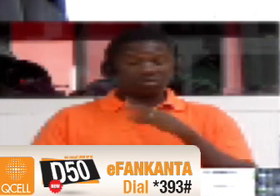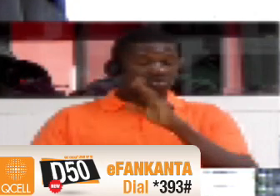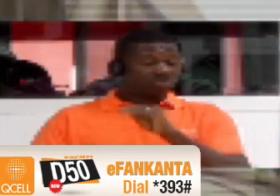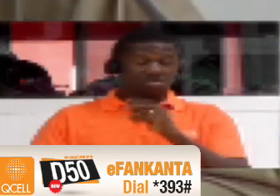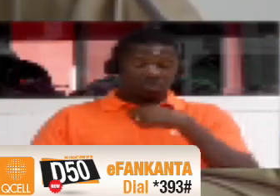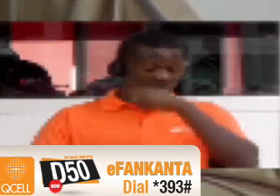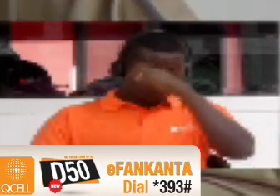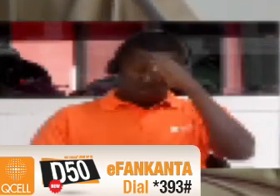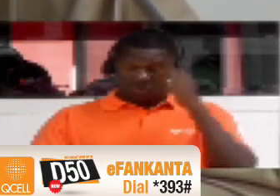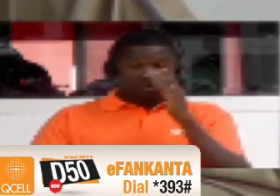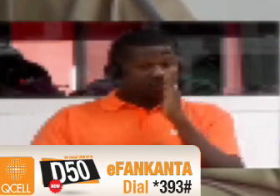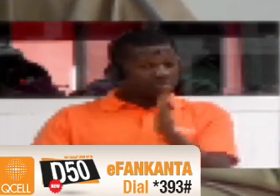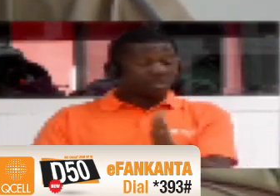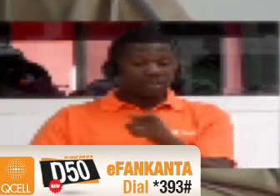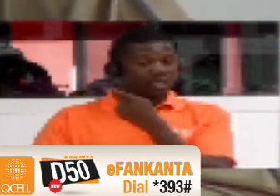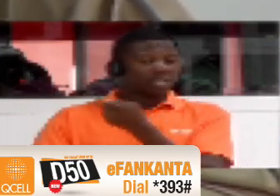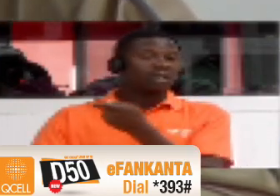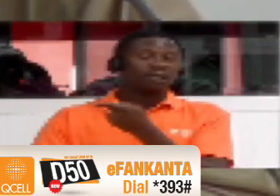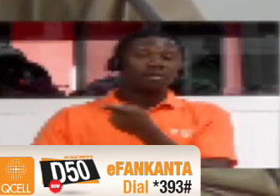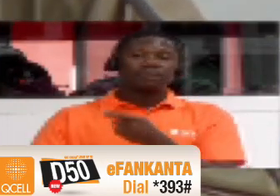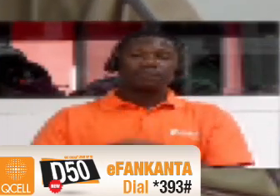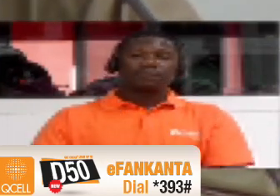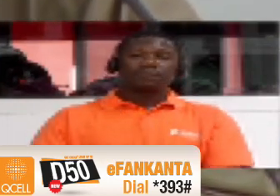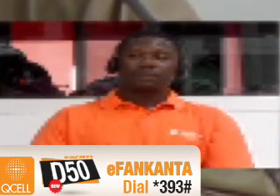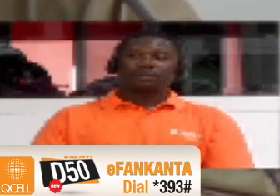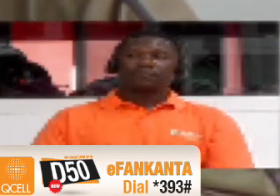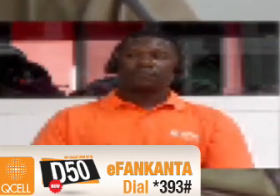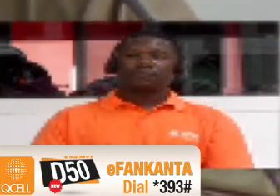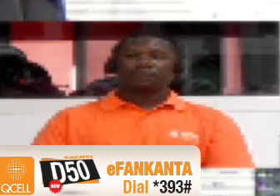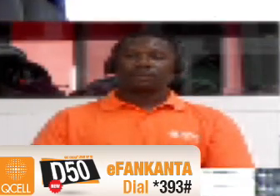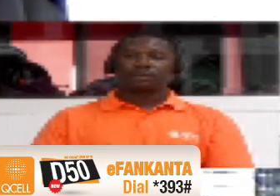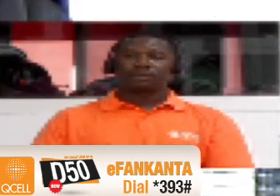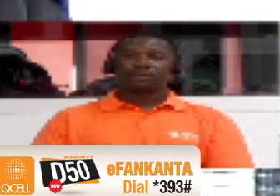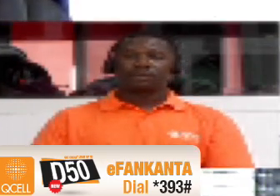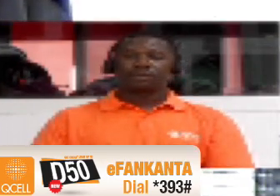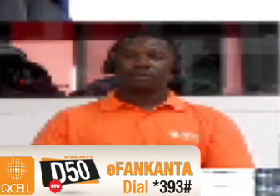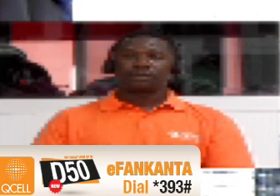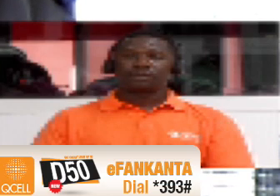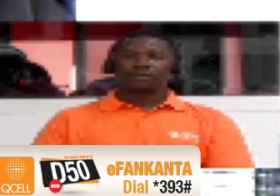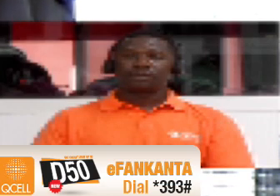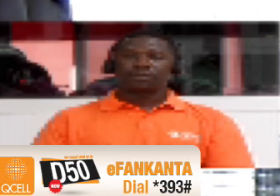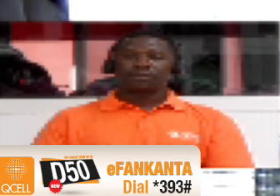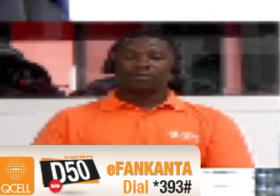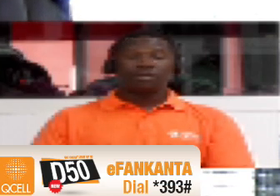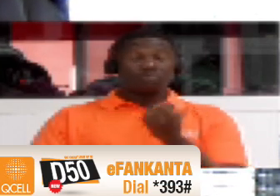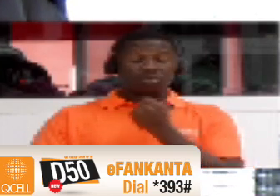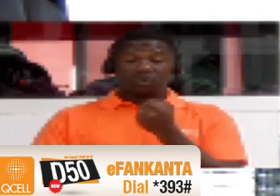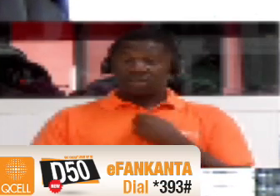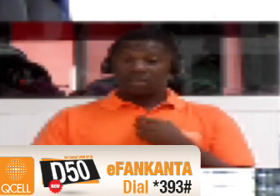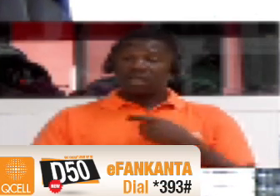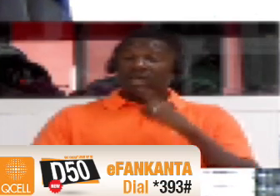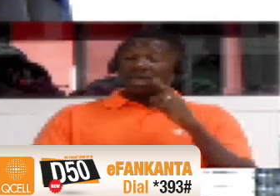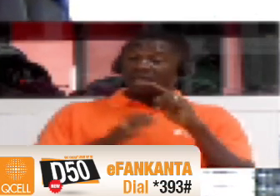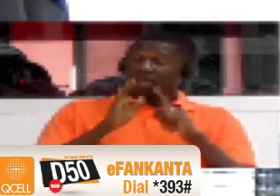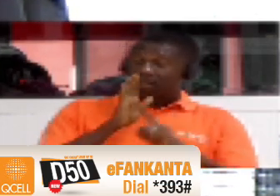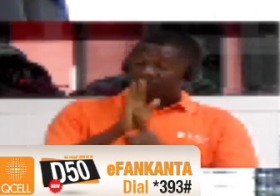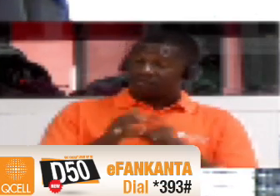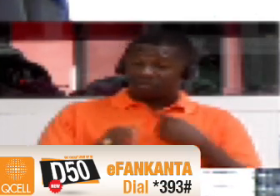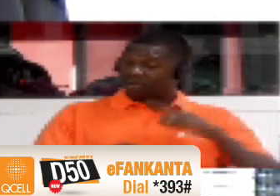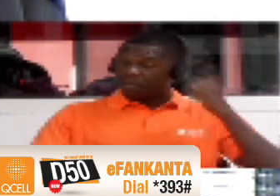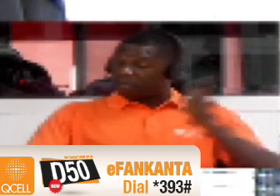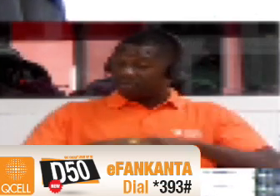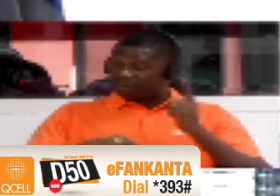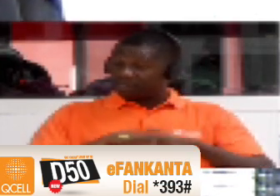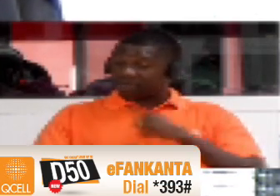also carry out our functions as expected. Ikoni endele paje moti lola unje. Because if we were beaten